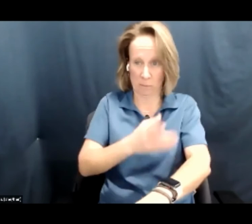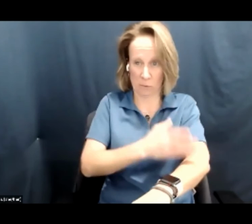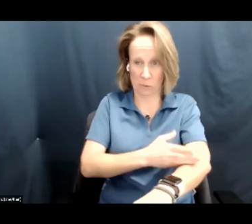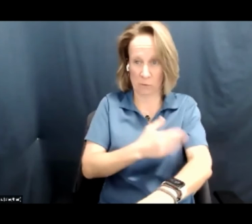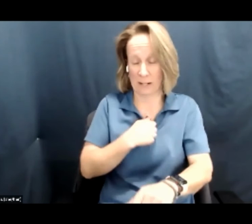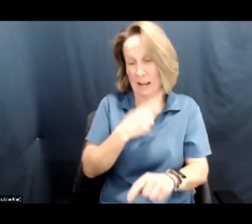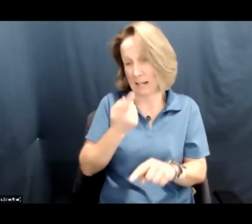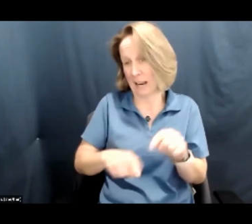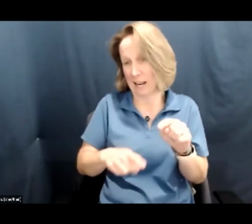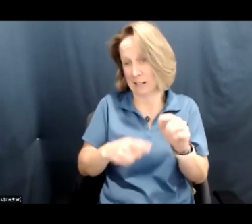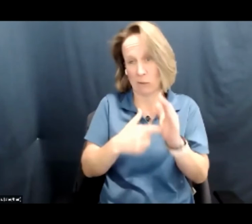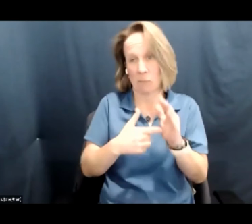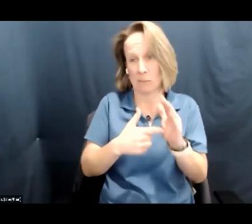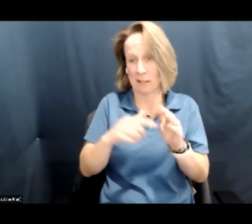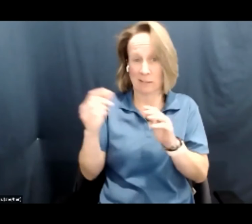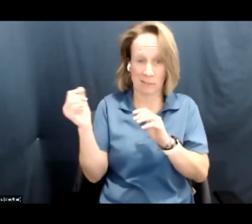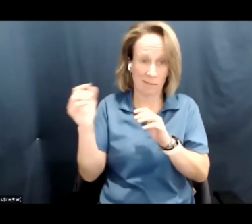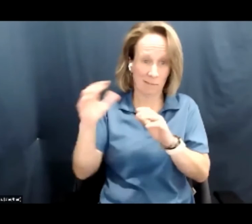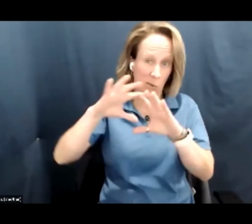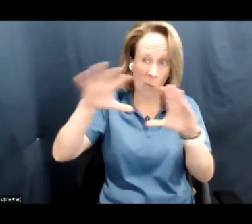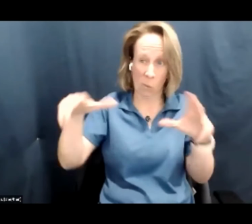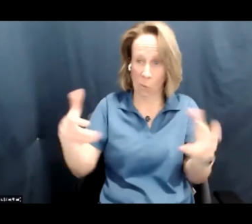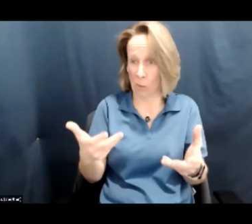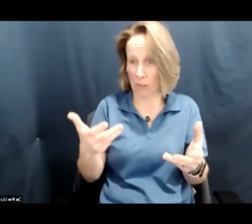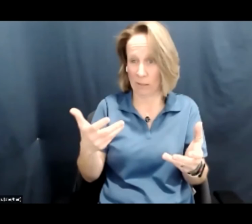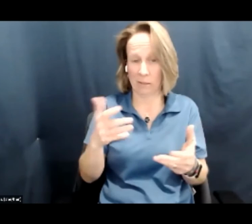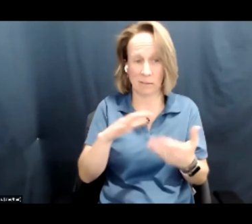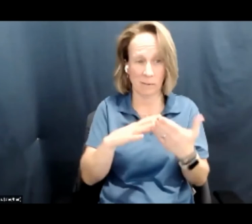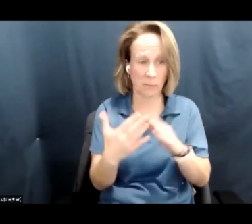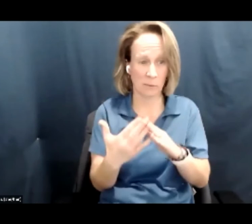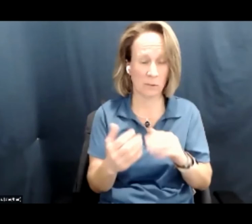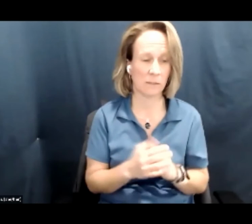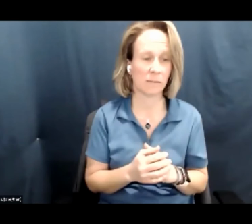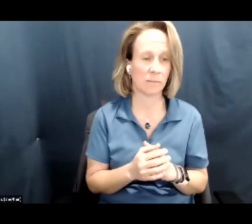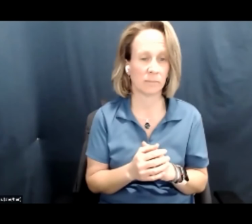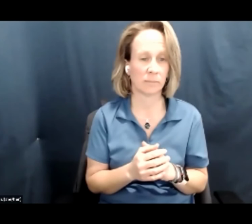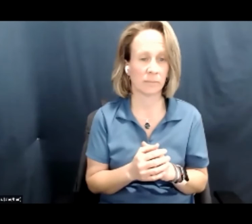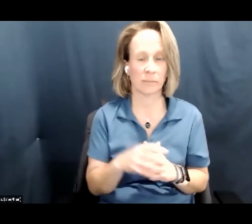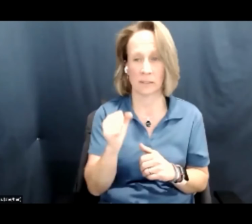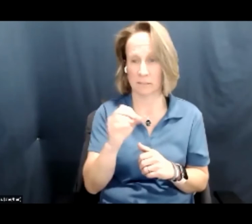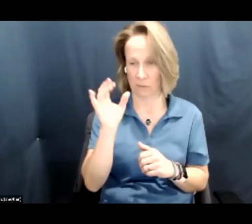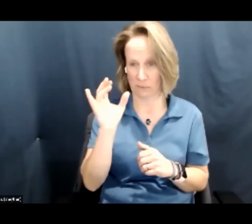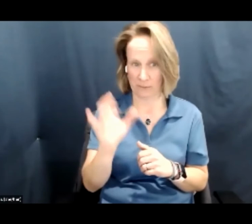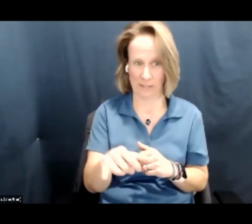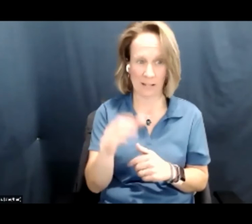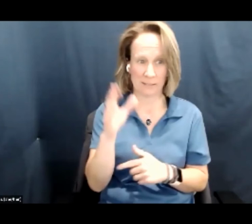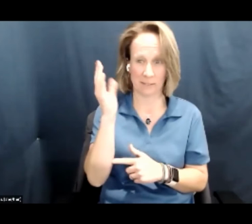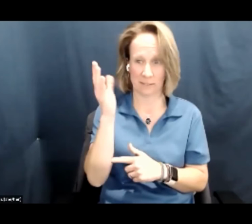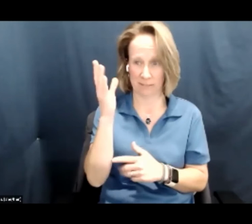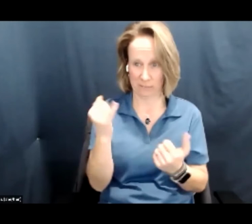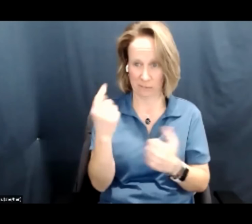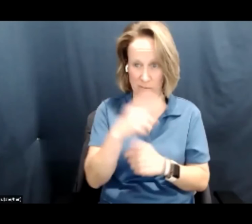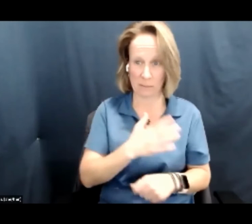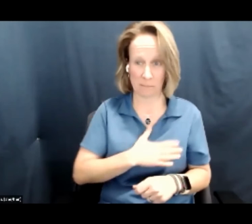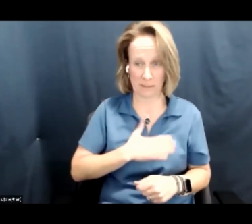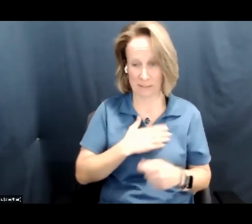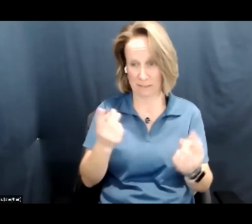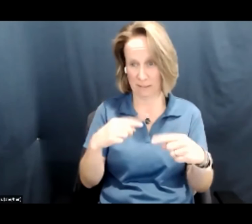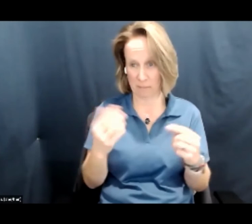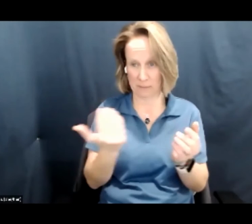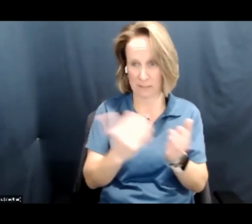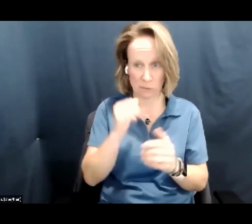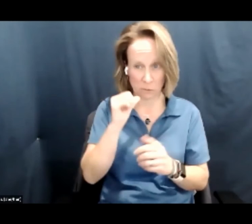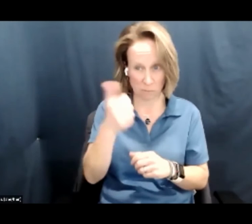represent the entire community. So that is what we have for you today. Please come back tomorrow. It's the same